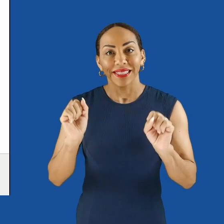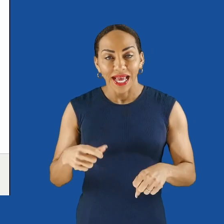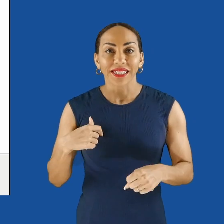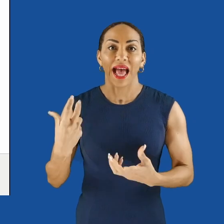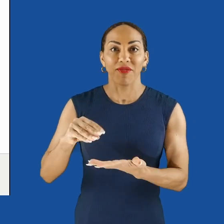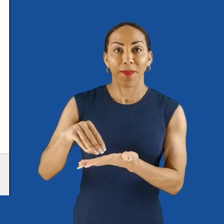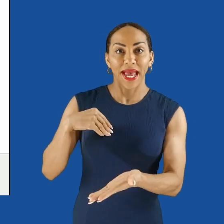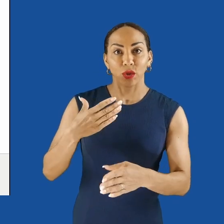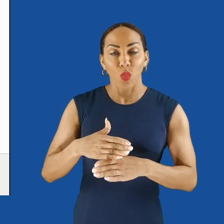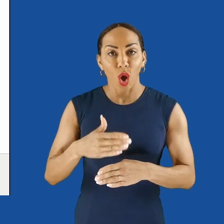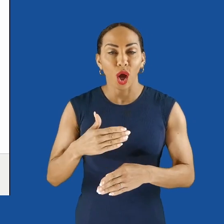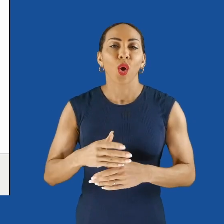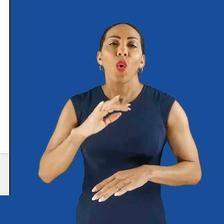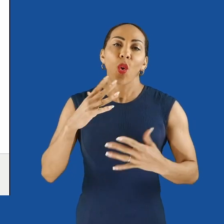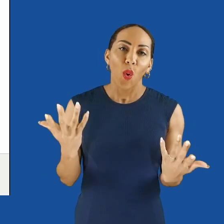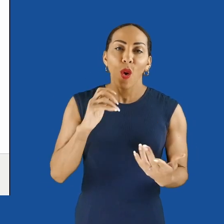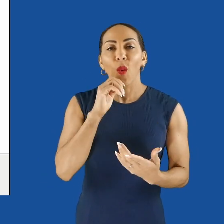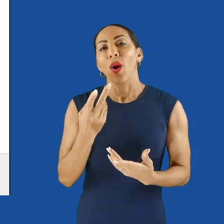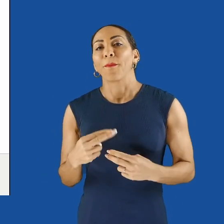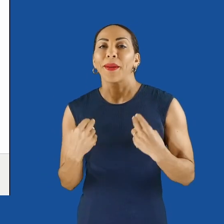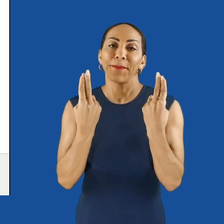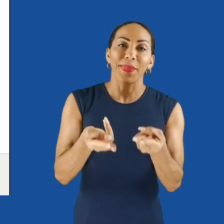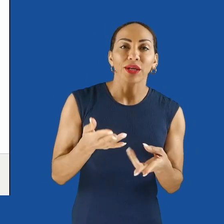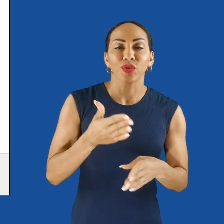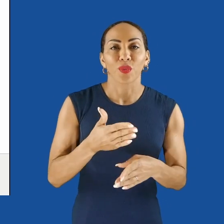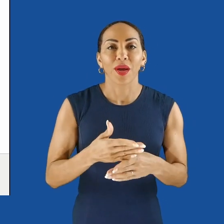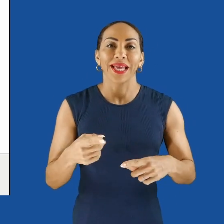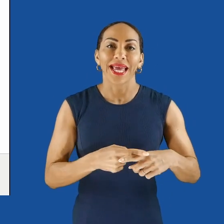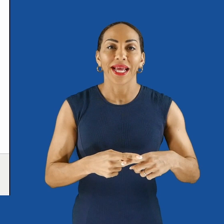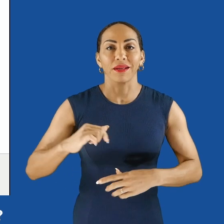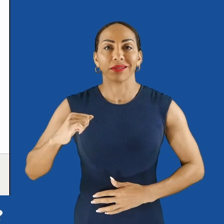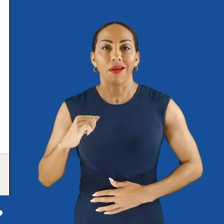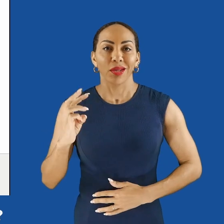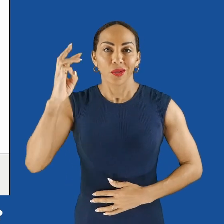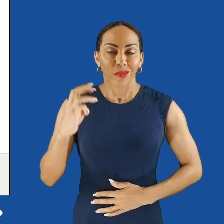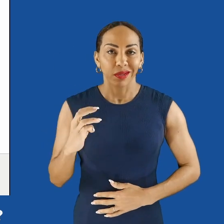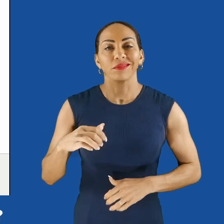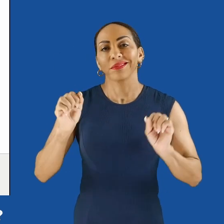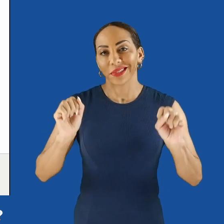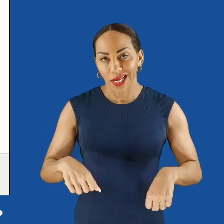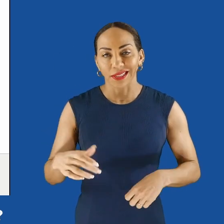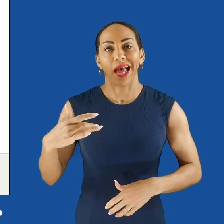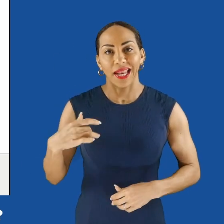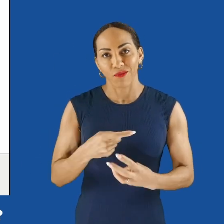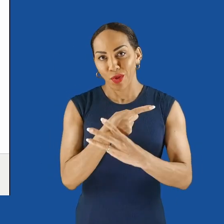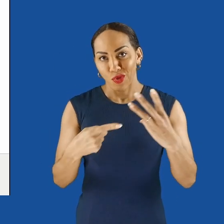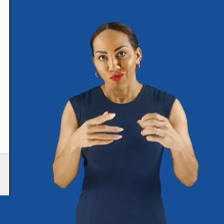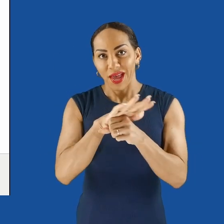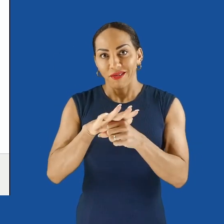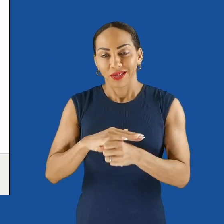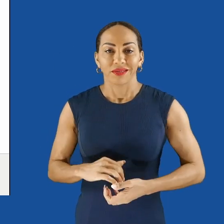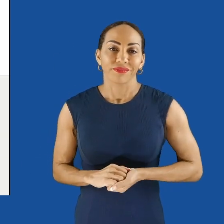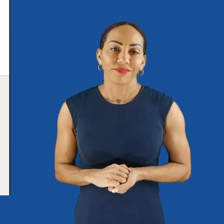paid work or I'm about to start or return to work in England, Scotland or Wales. Yes, I live in England, Scotland or Wales.